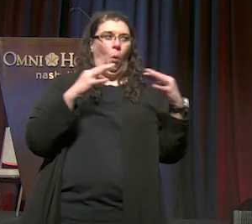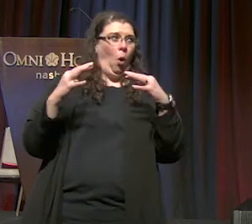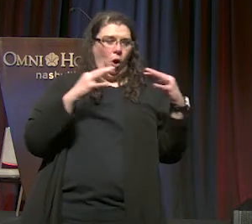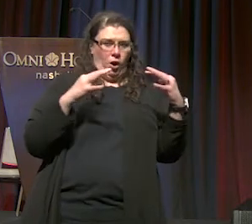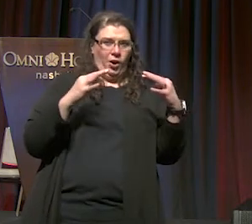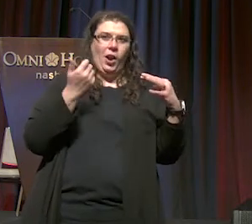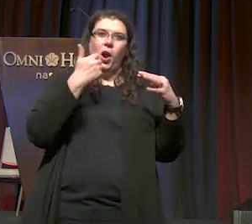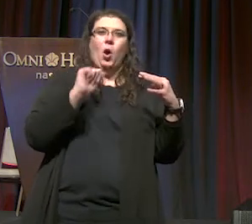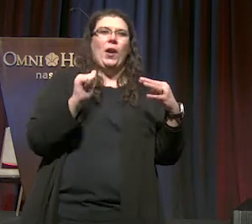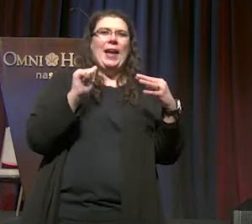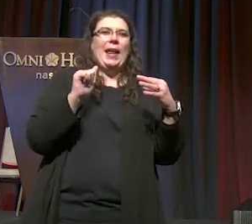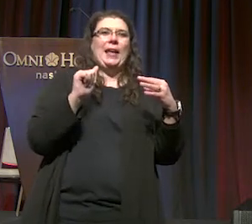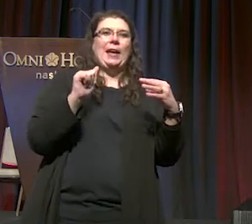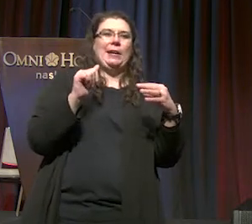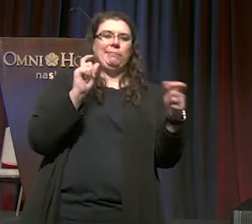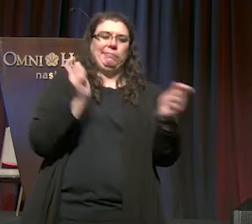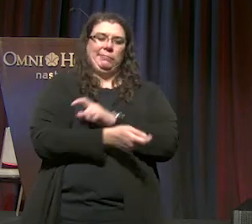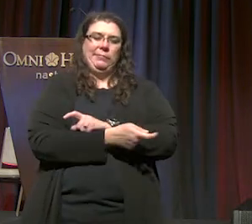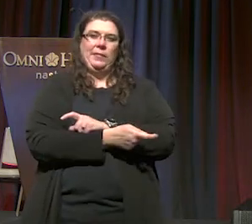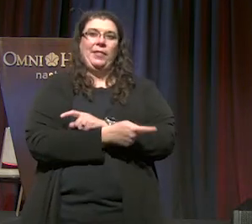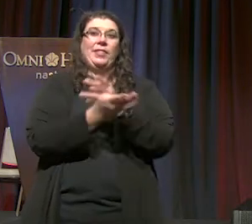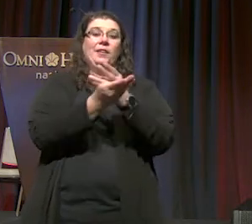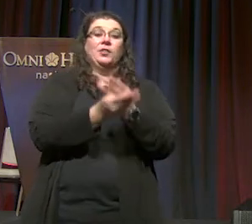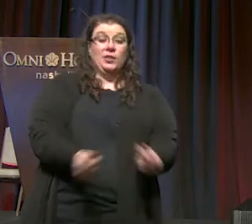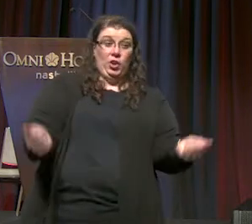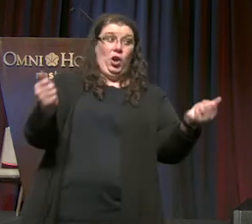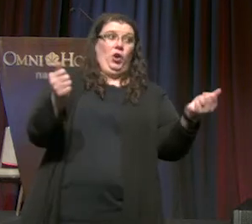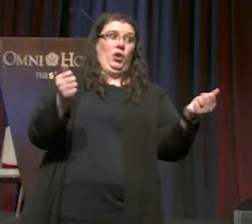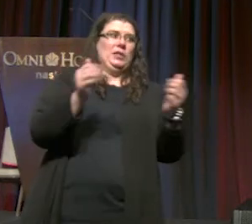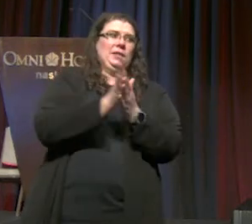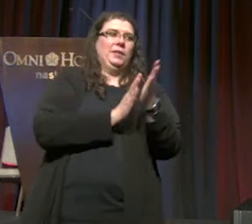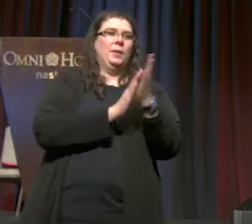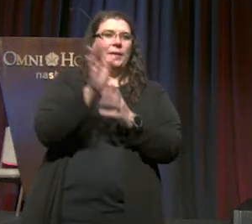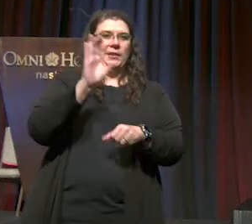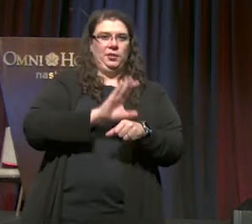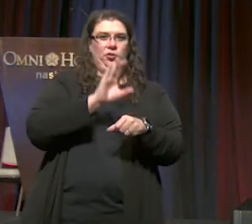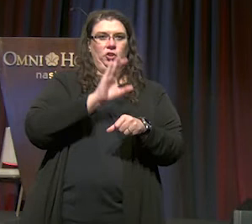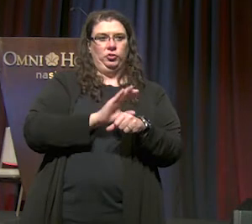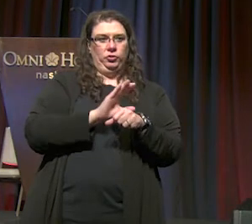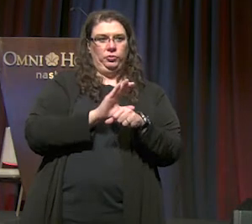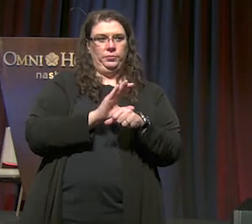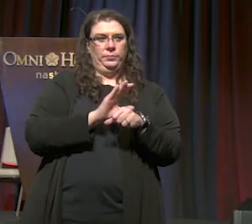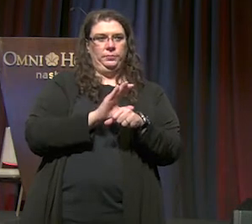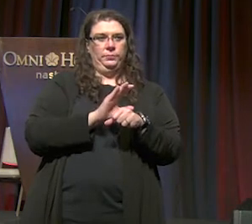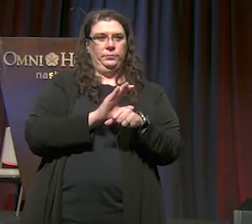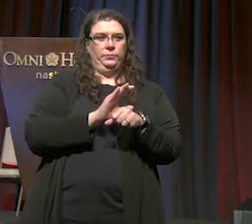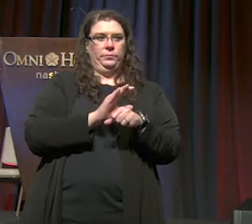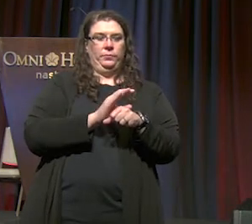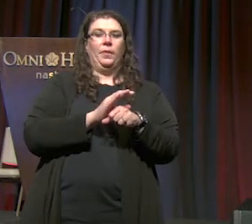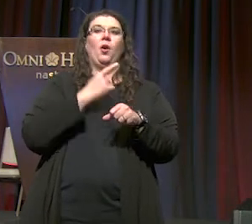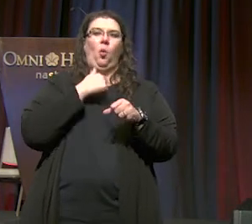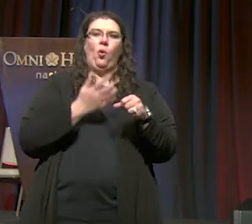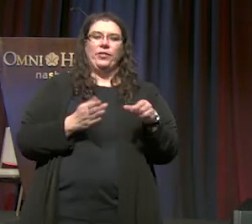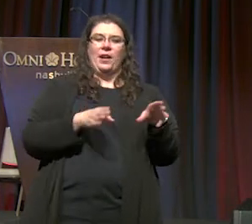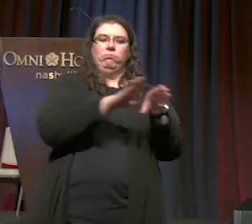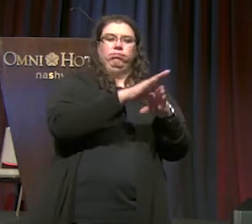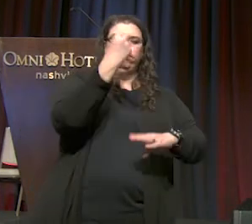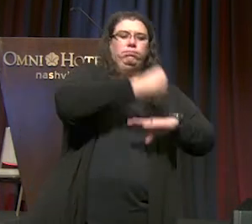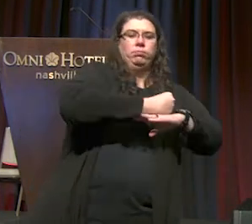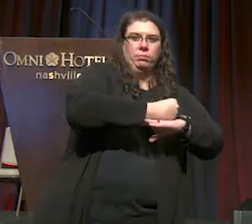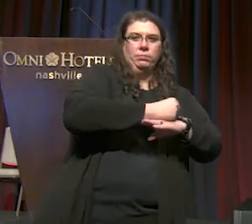that dissolves the United Methodist Church. We value the